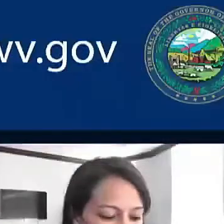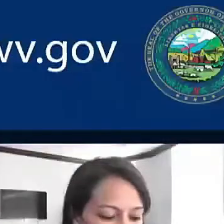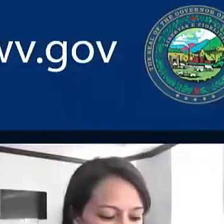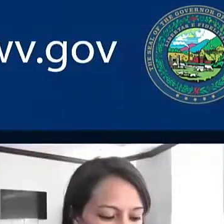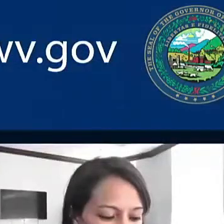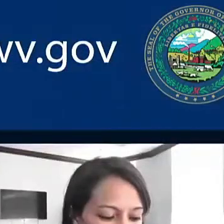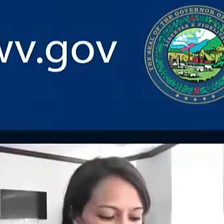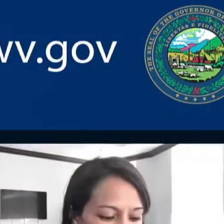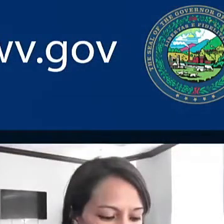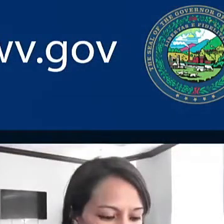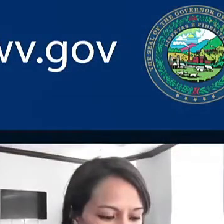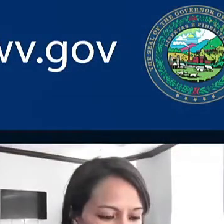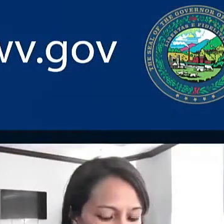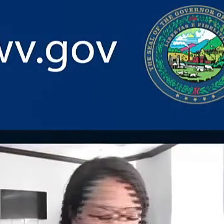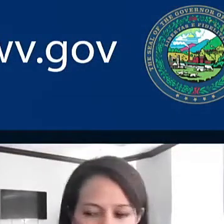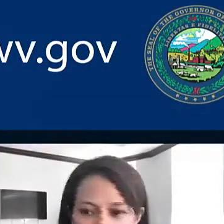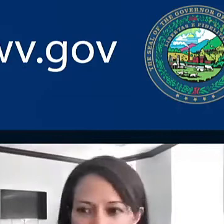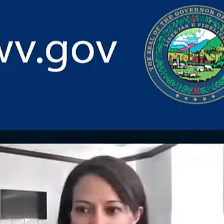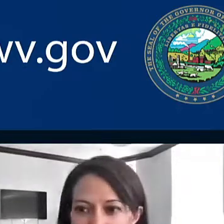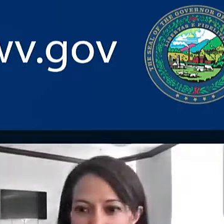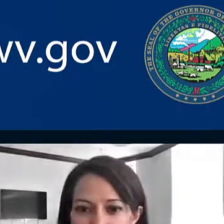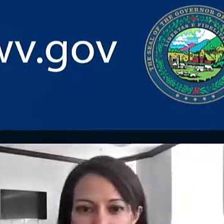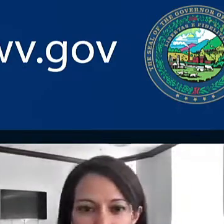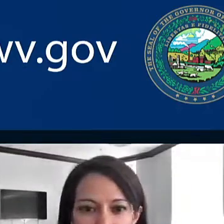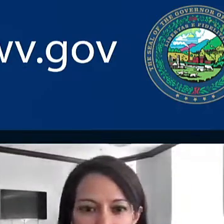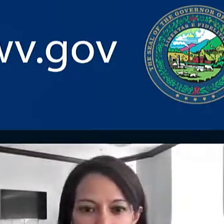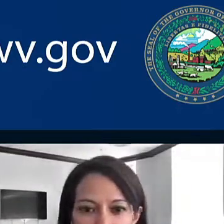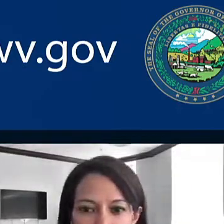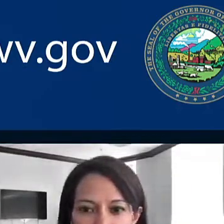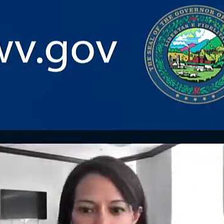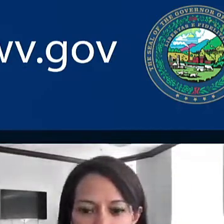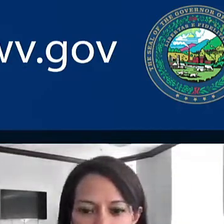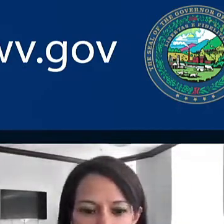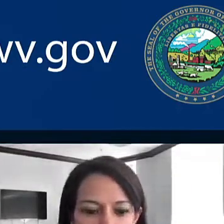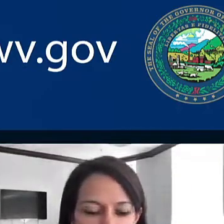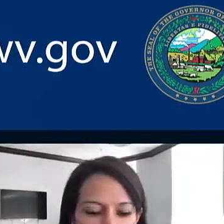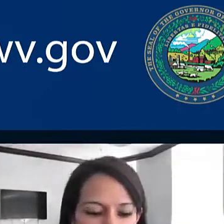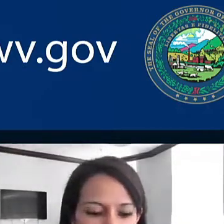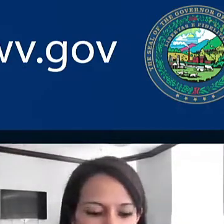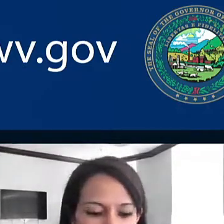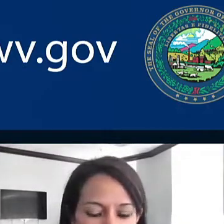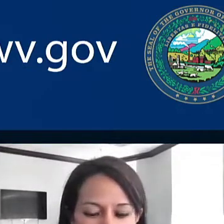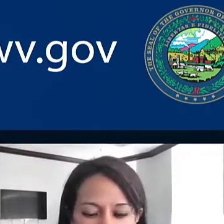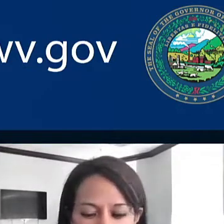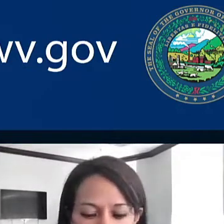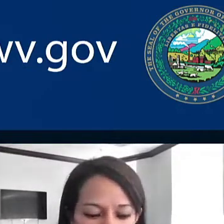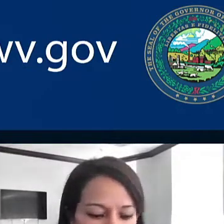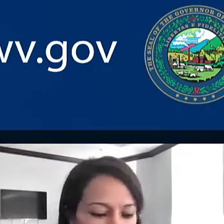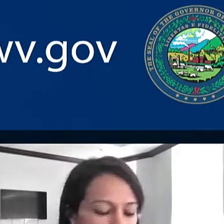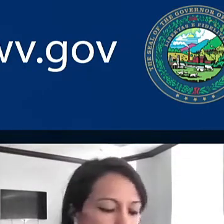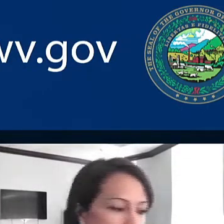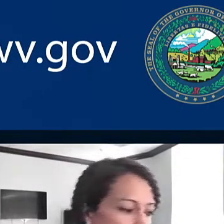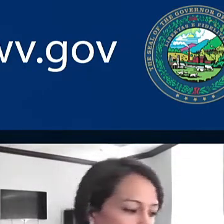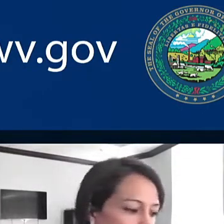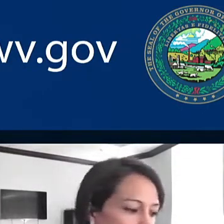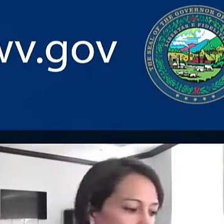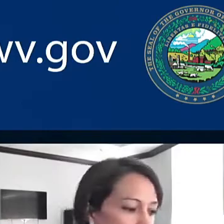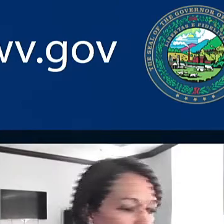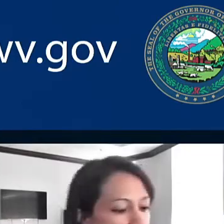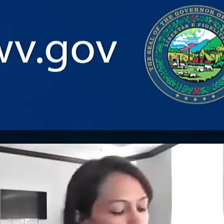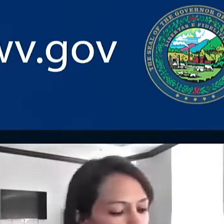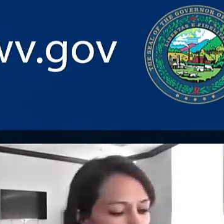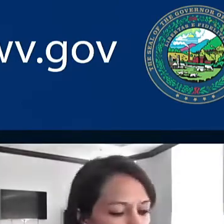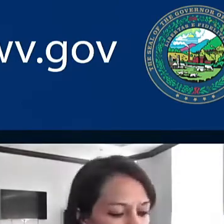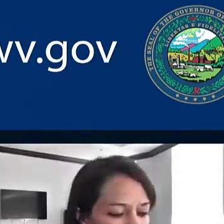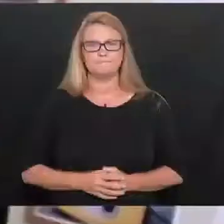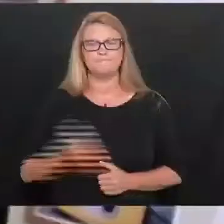are also joining us today and are available for questions. We'll now go to questions from members of the media. The first today from Charles Young with WV News. Hi, this